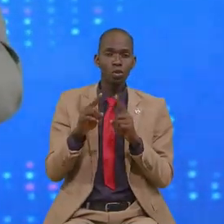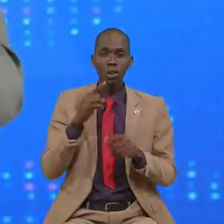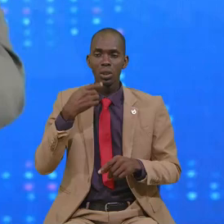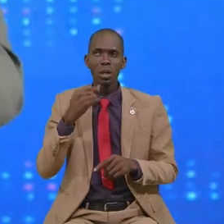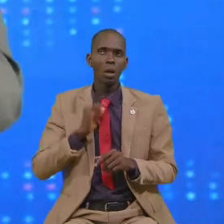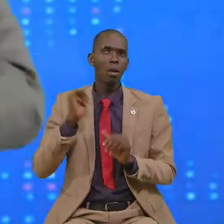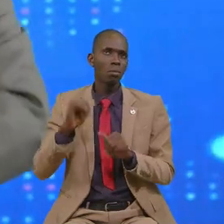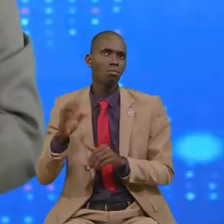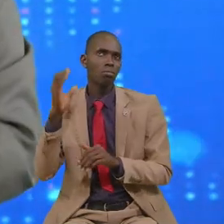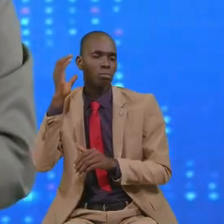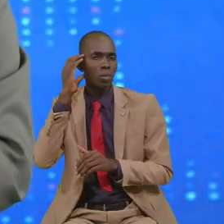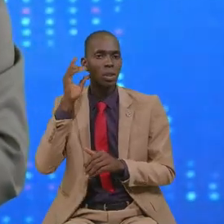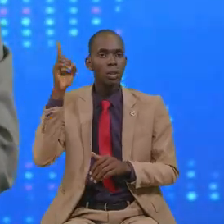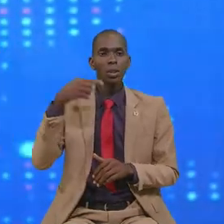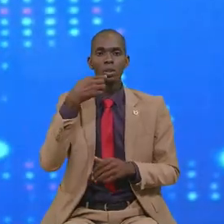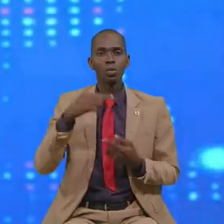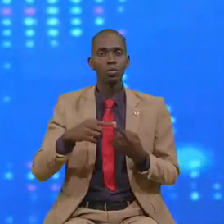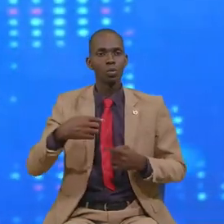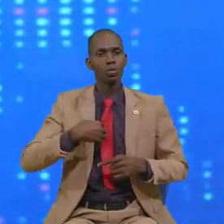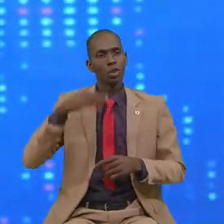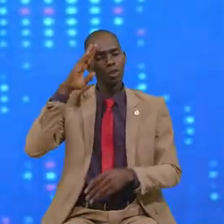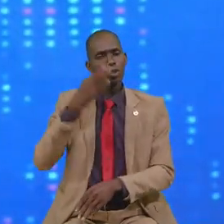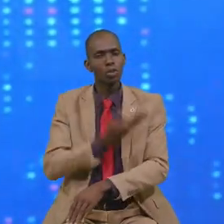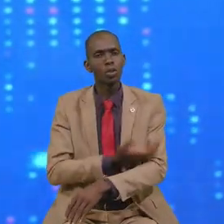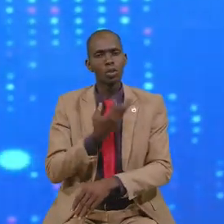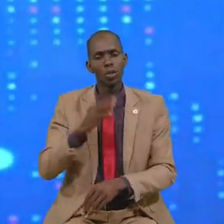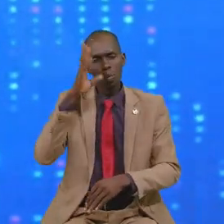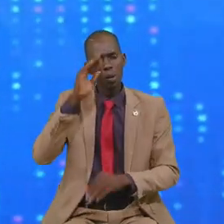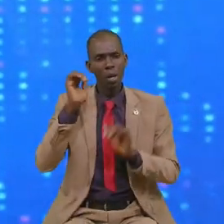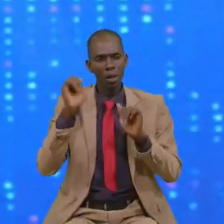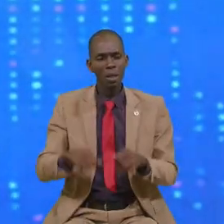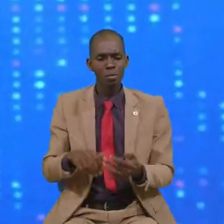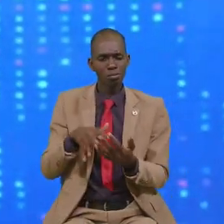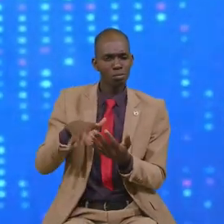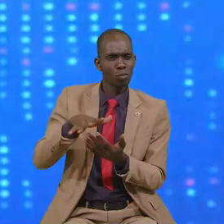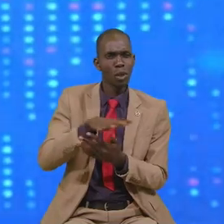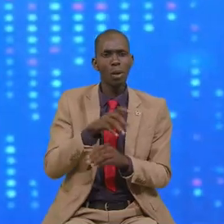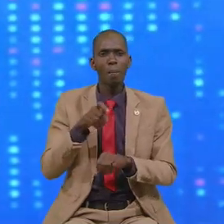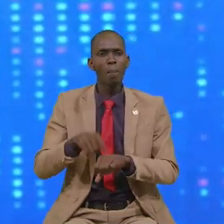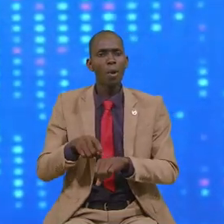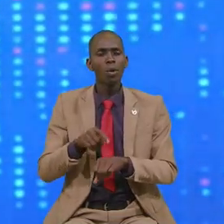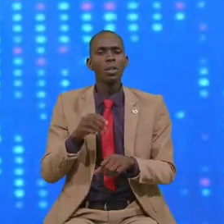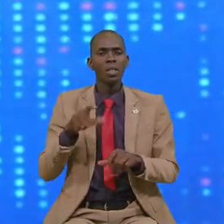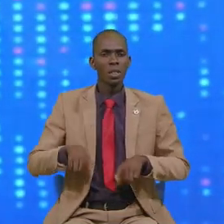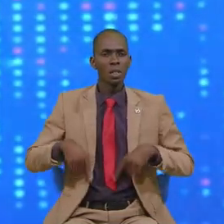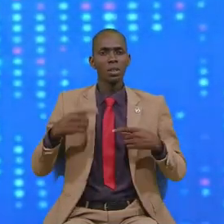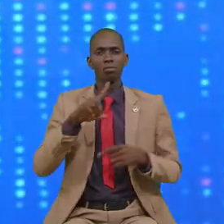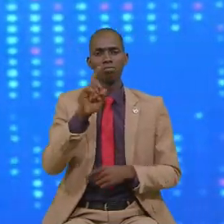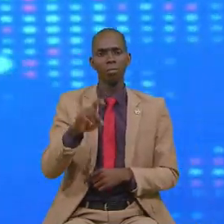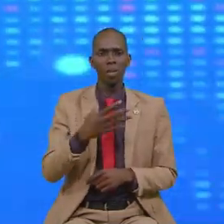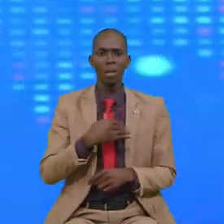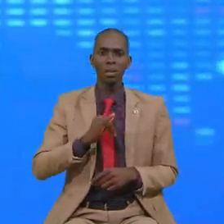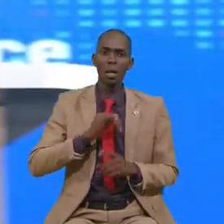He said unto me, son of man, can these bones live? And I answered.